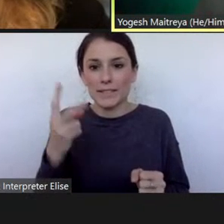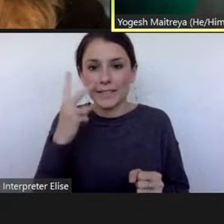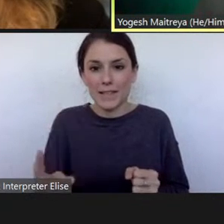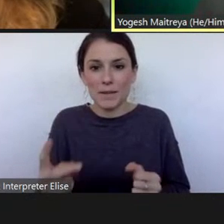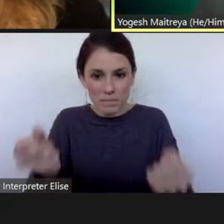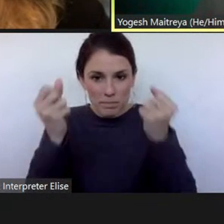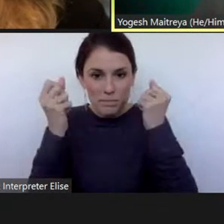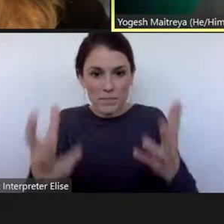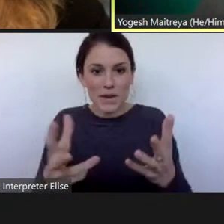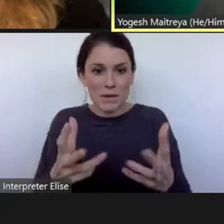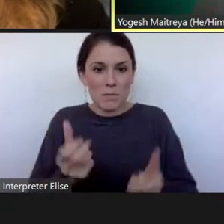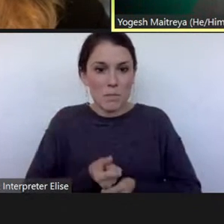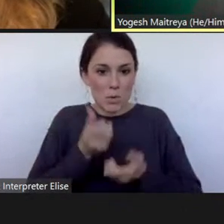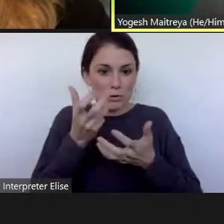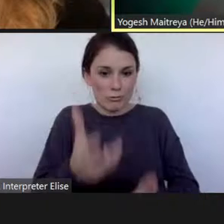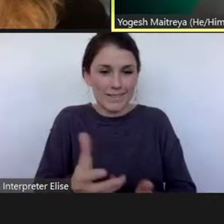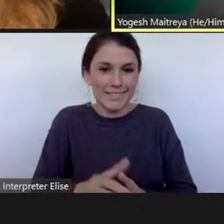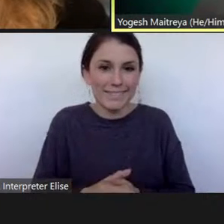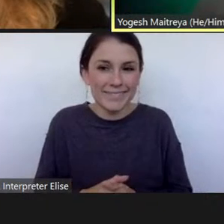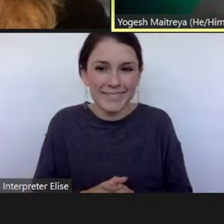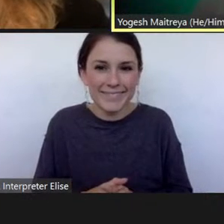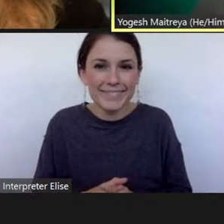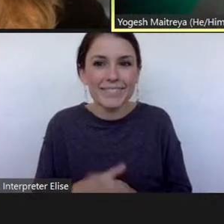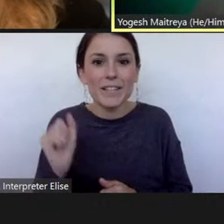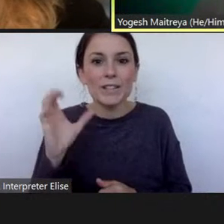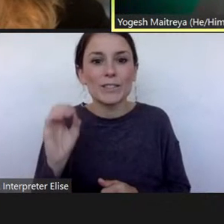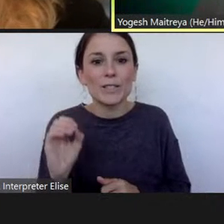are so much of poetry. So